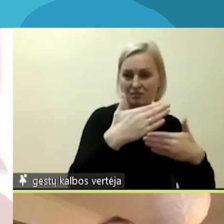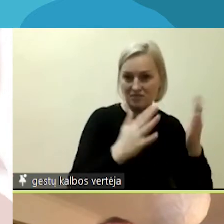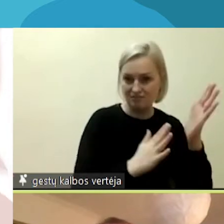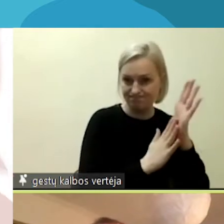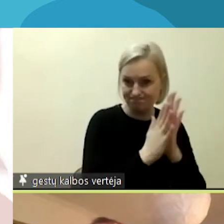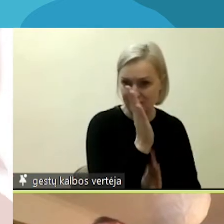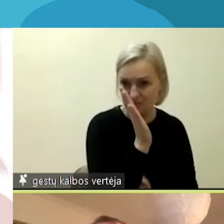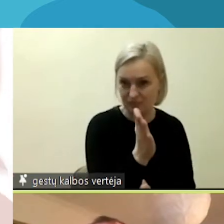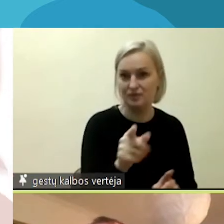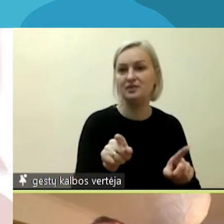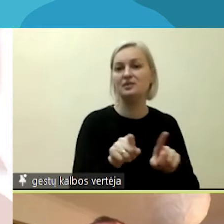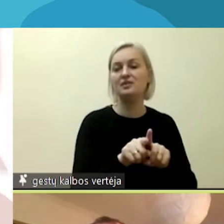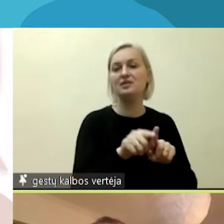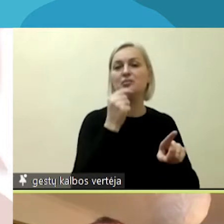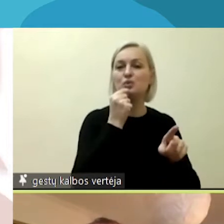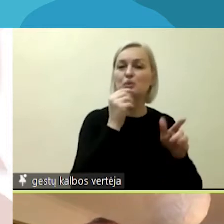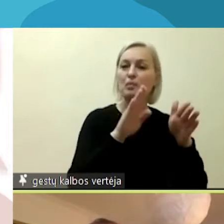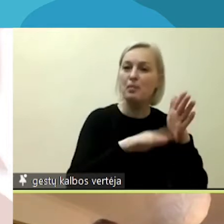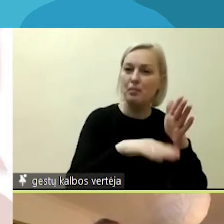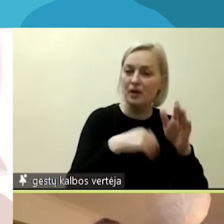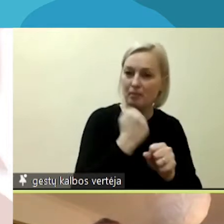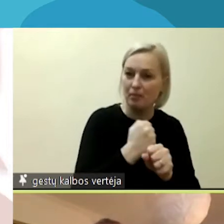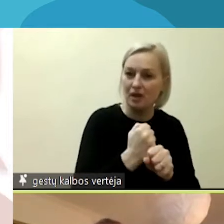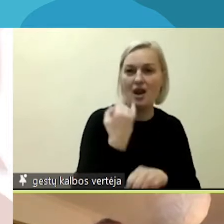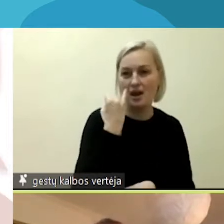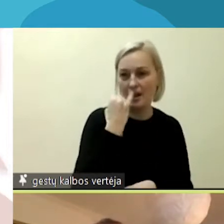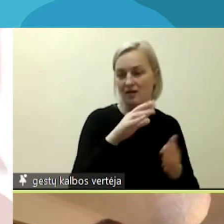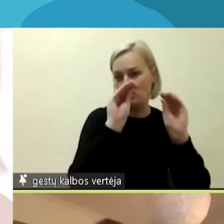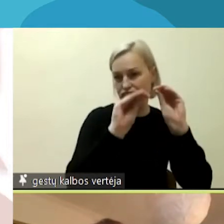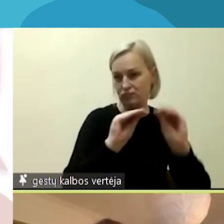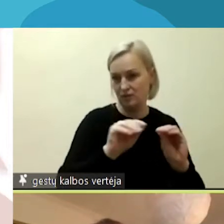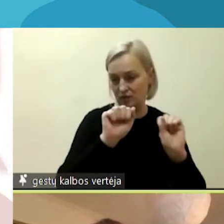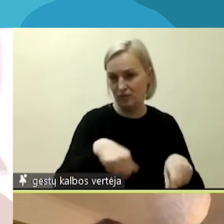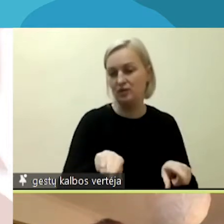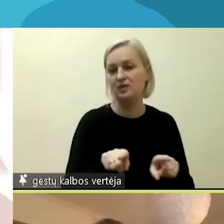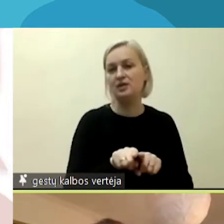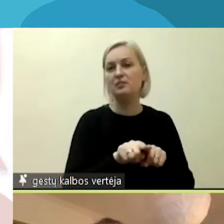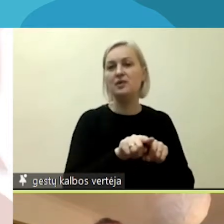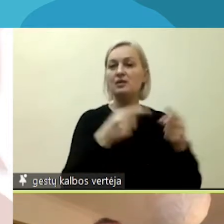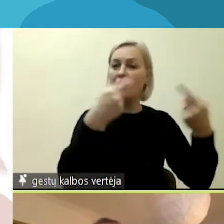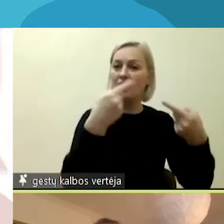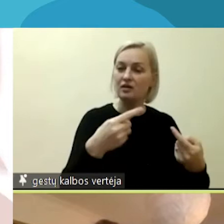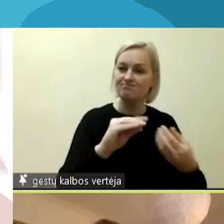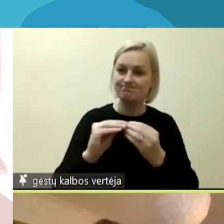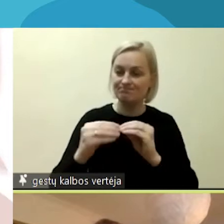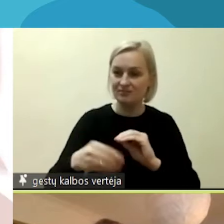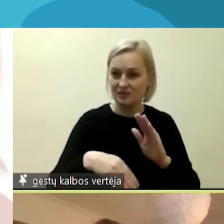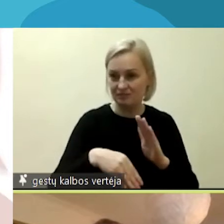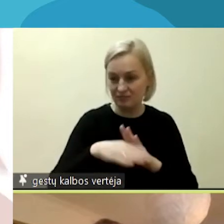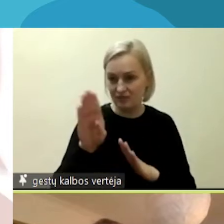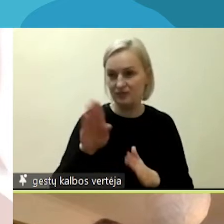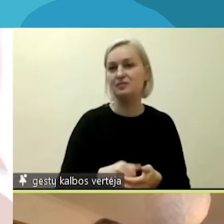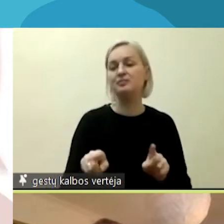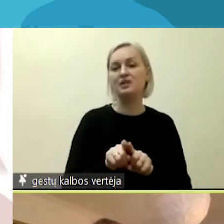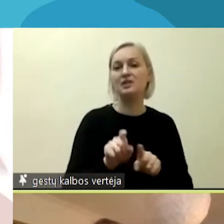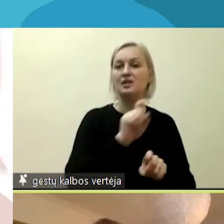questionnaire down from 39 questions to 17, with questions in simplified language. And the back end, which is